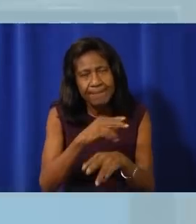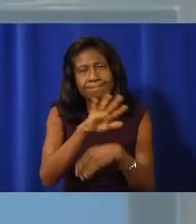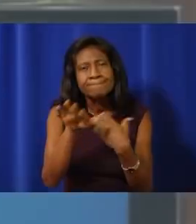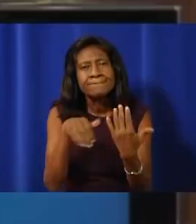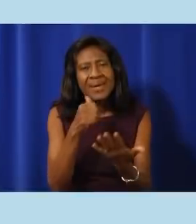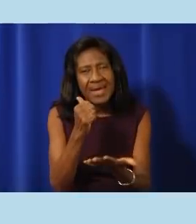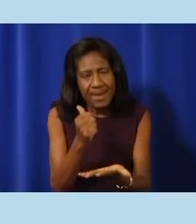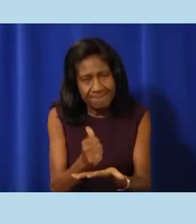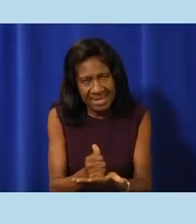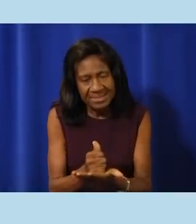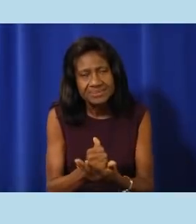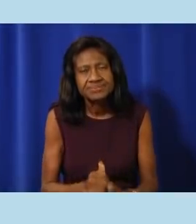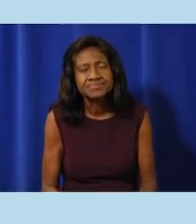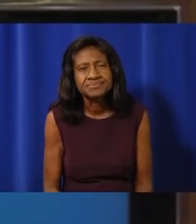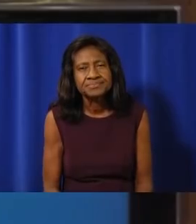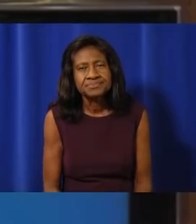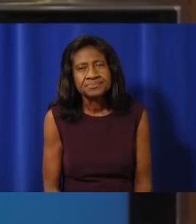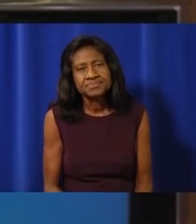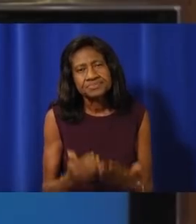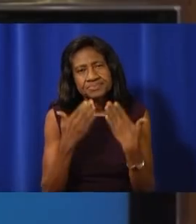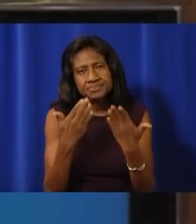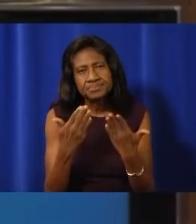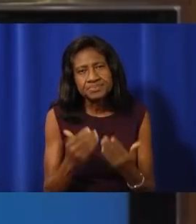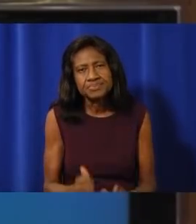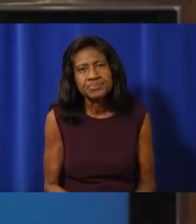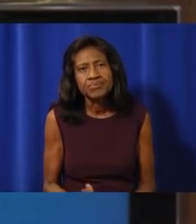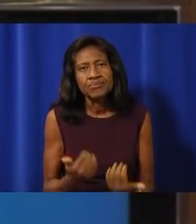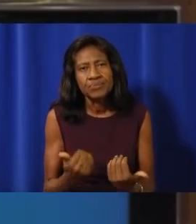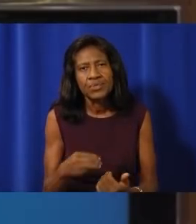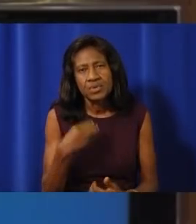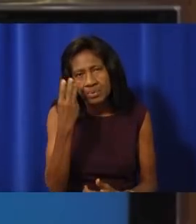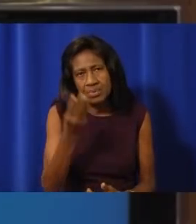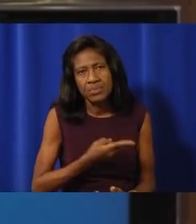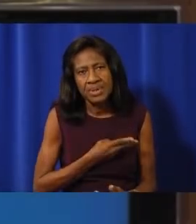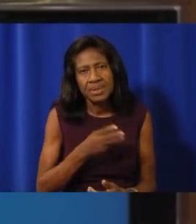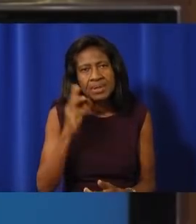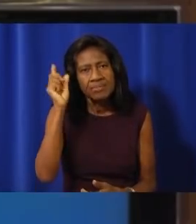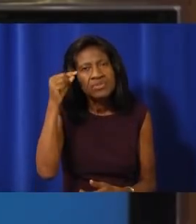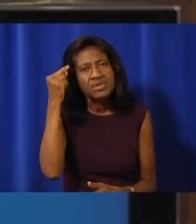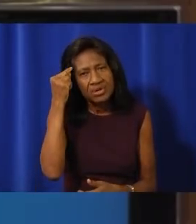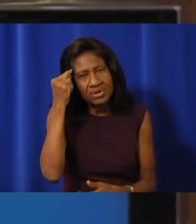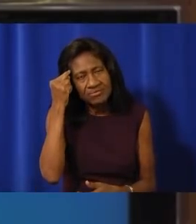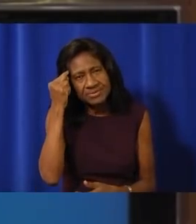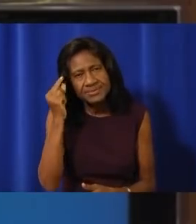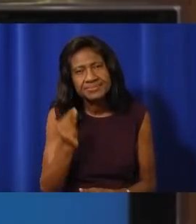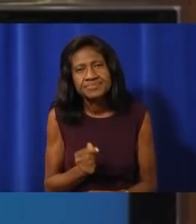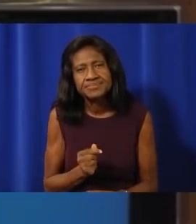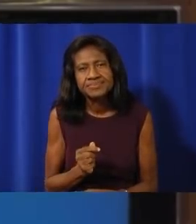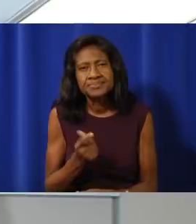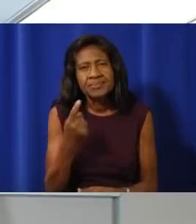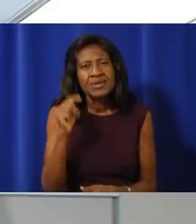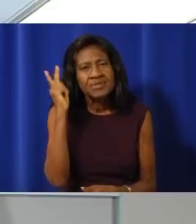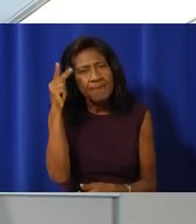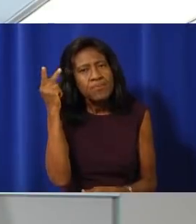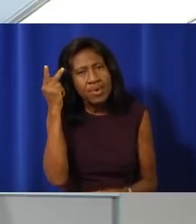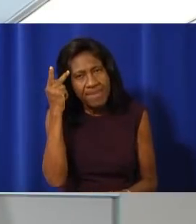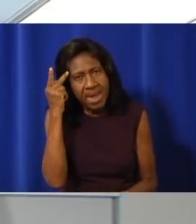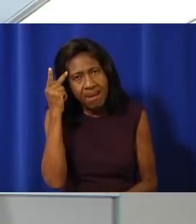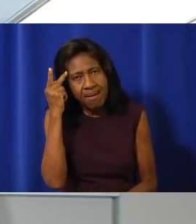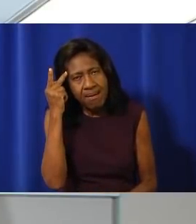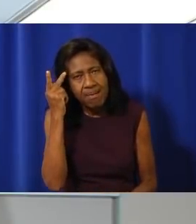Amen. And thank you, Pastor Rose. We now welcome our panelists, His Excellency Governor Martin Roper, Premier the